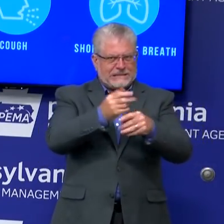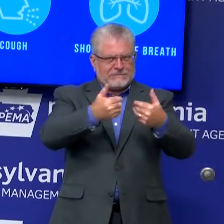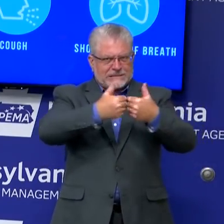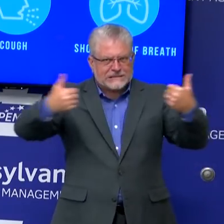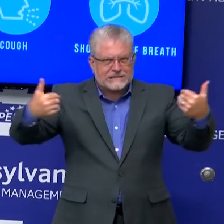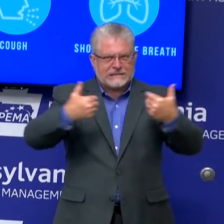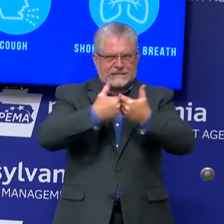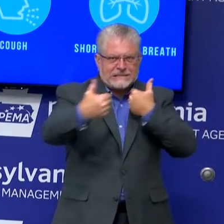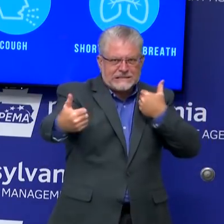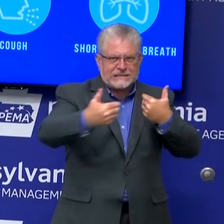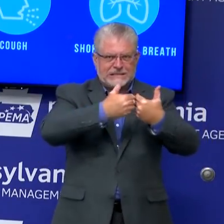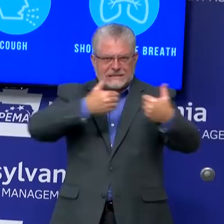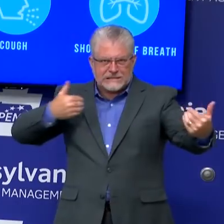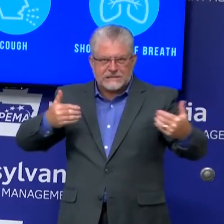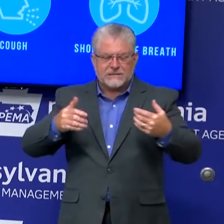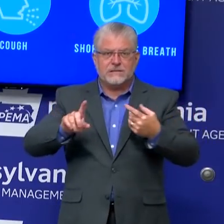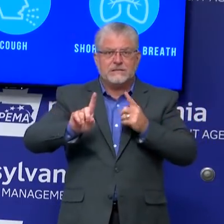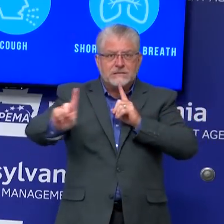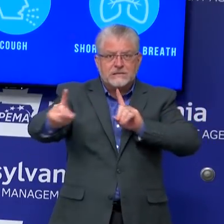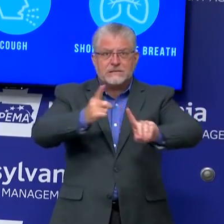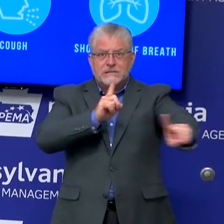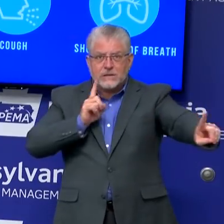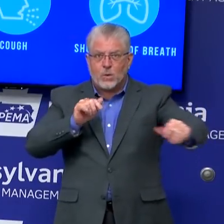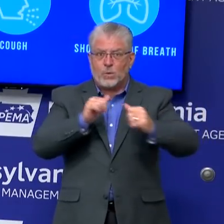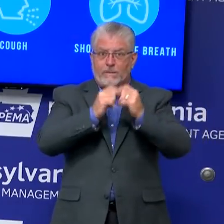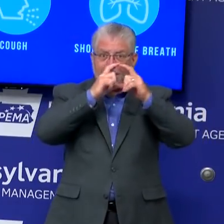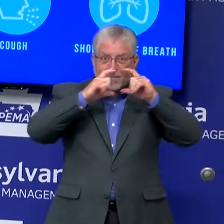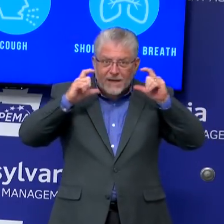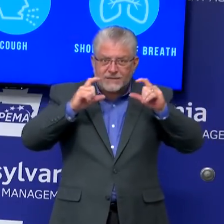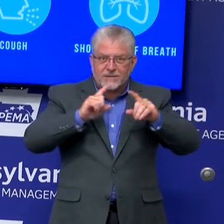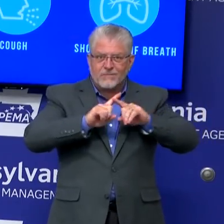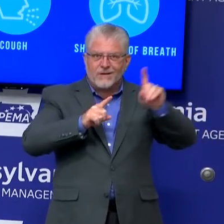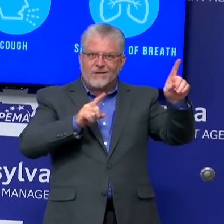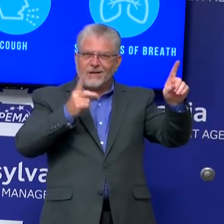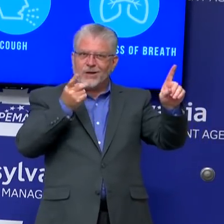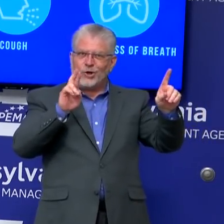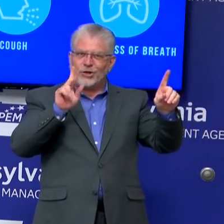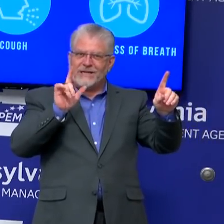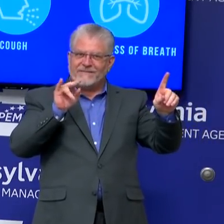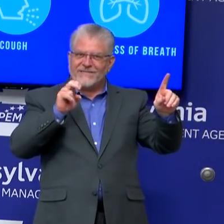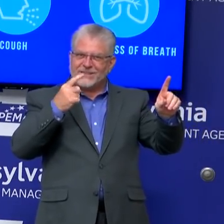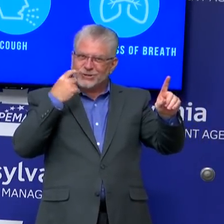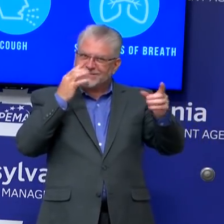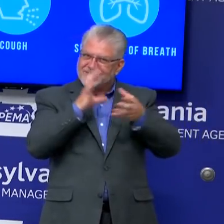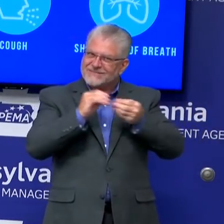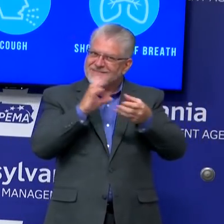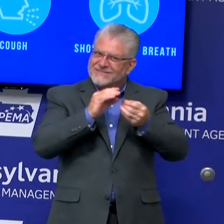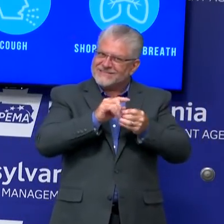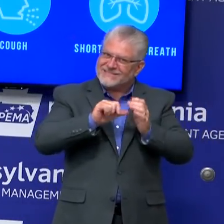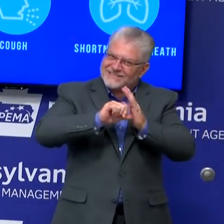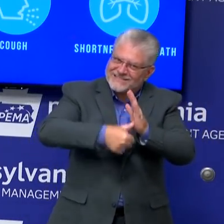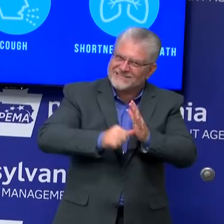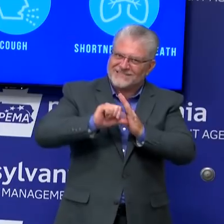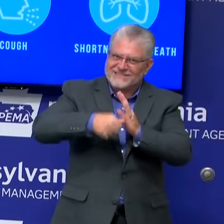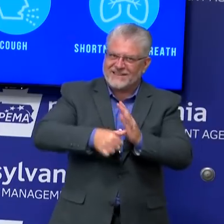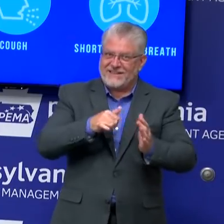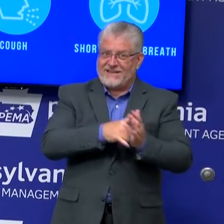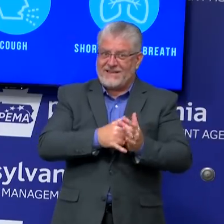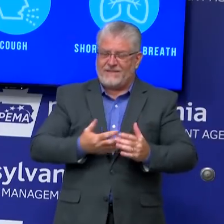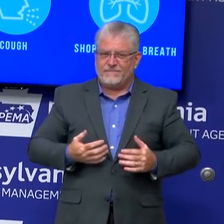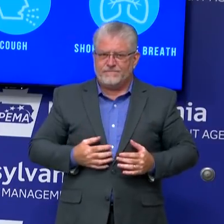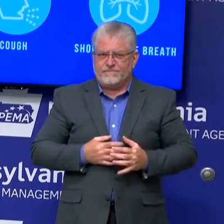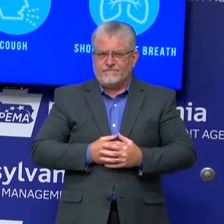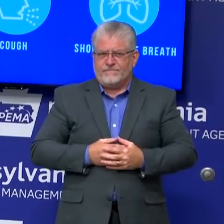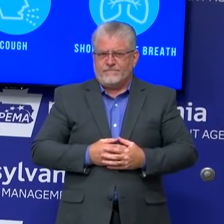individual activities that Dr. Levine has spoken about today. and they may in fact be curbing